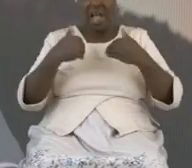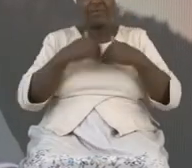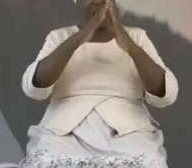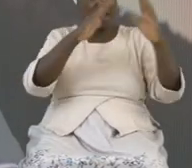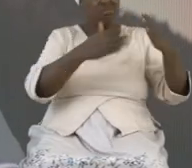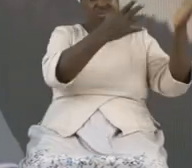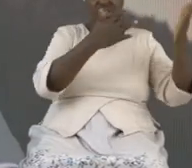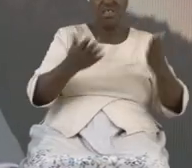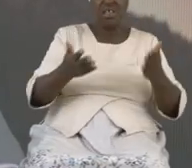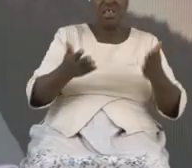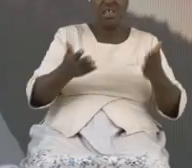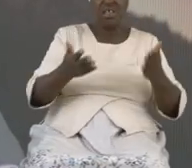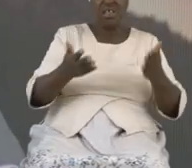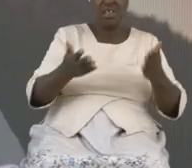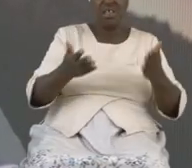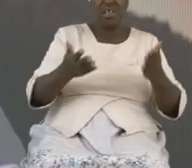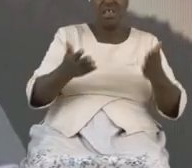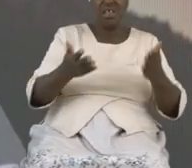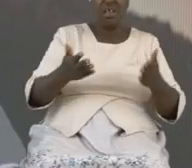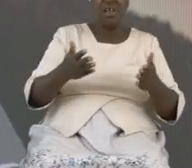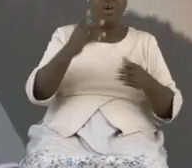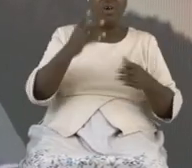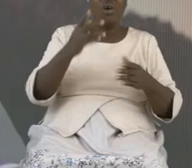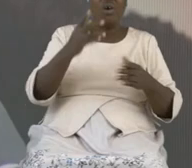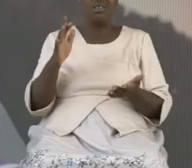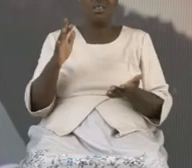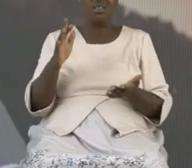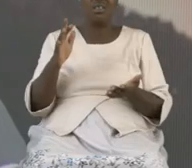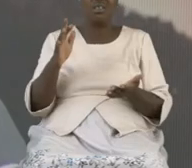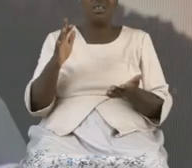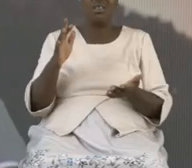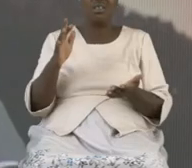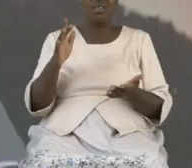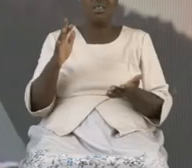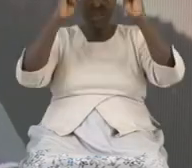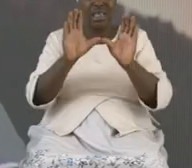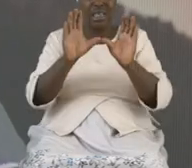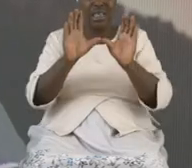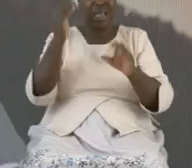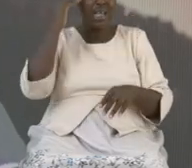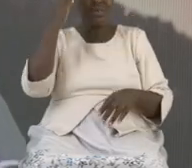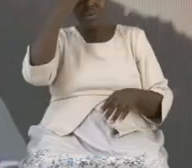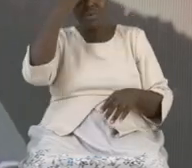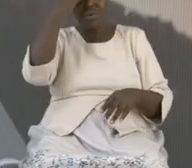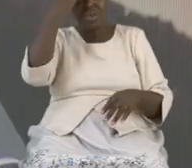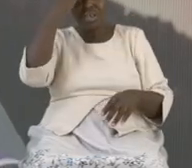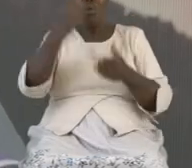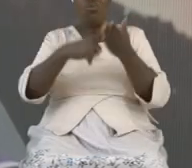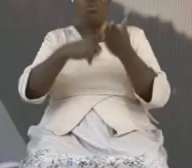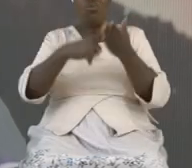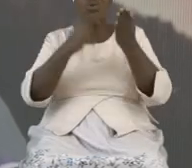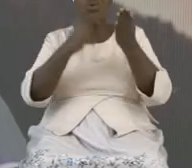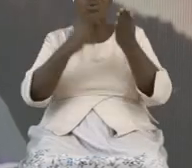glory? Education, certificate, head knowledge. What's your glory? The possession